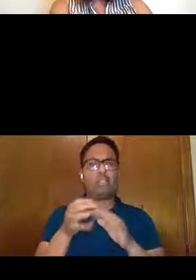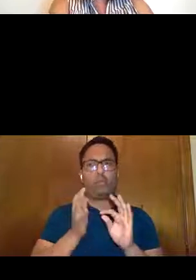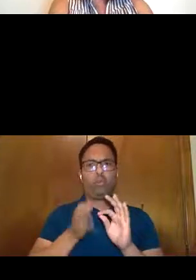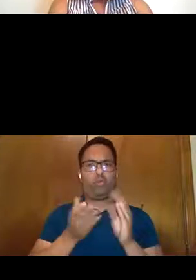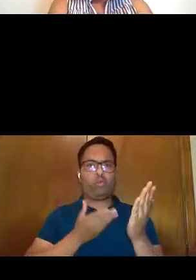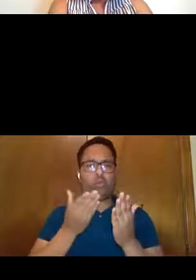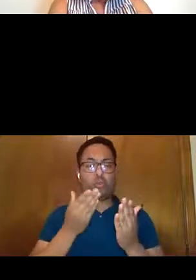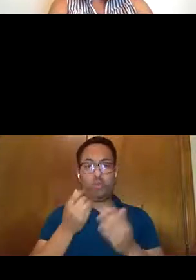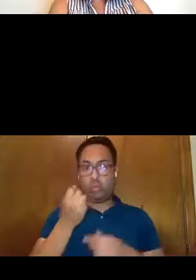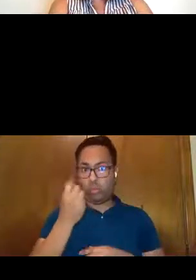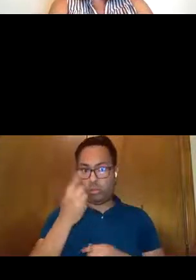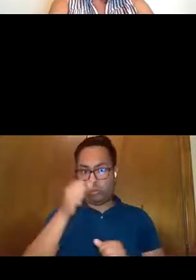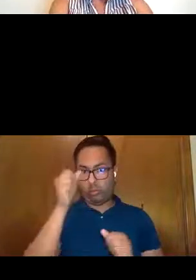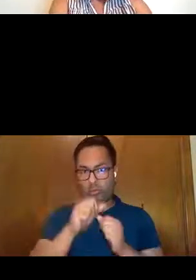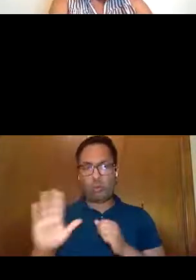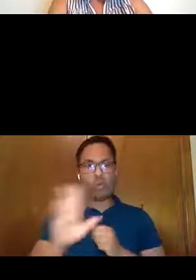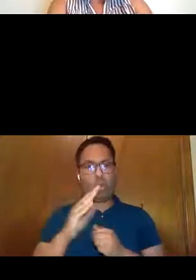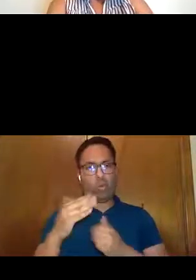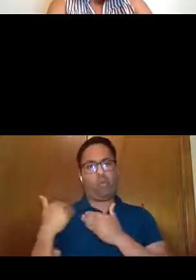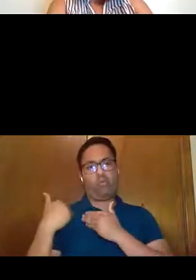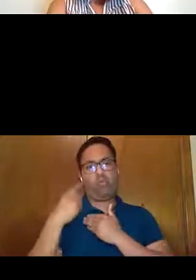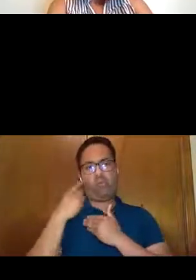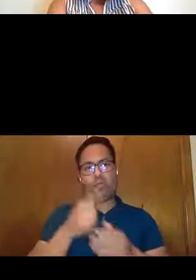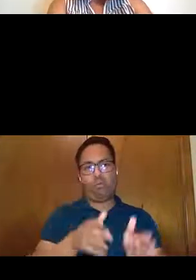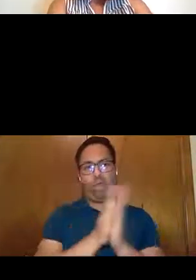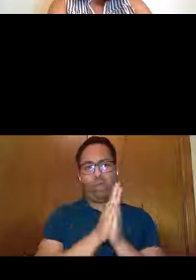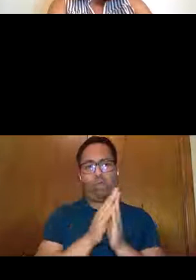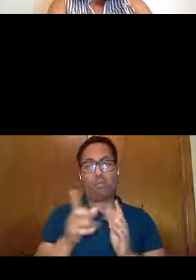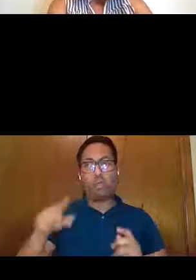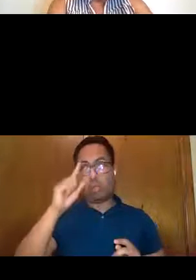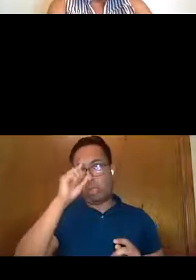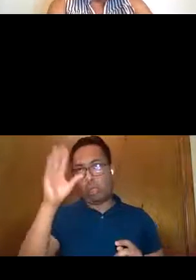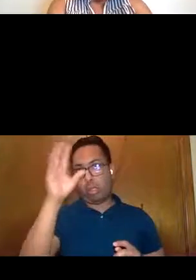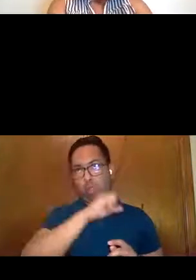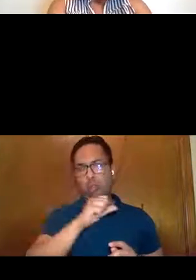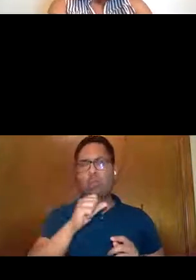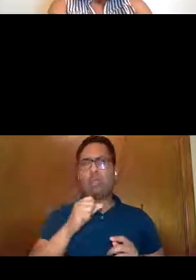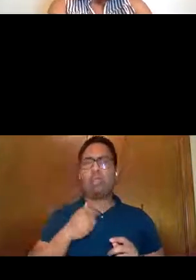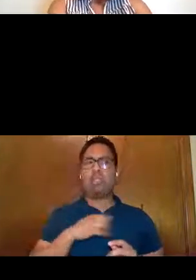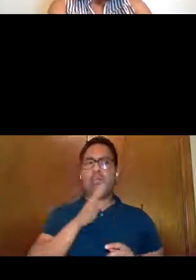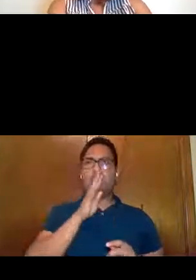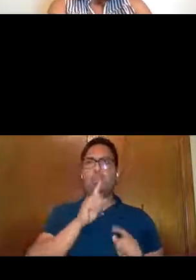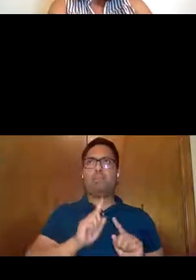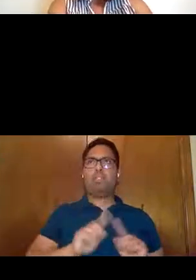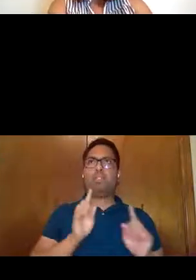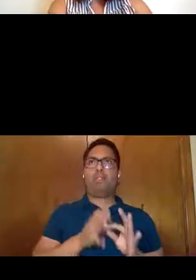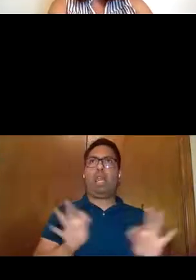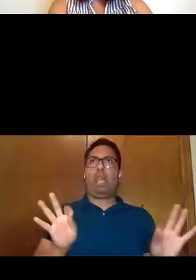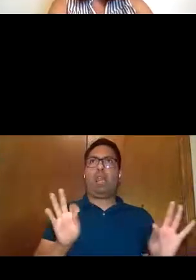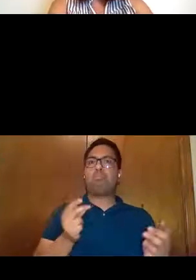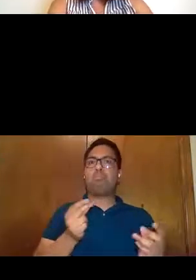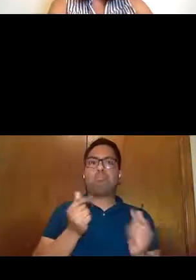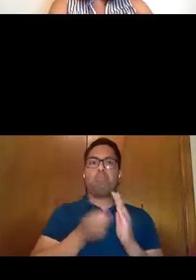request. Please don't assume because you speak a different language, it will automatically be provided for you.